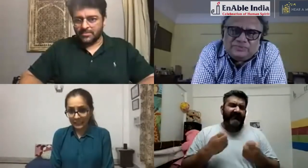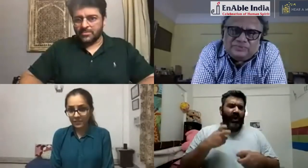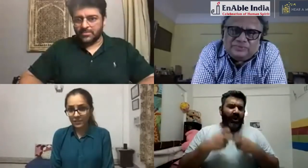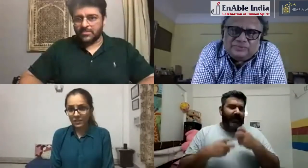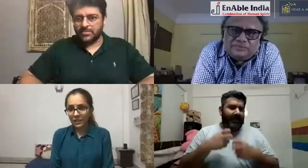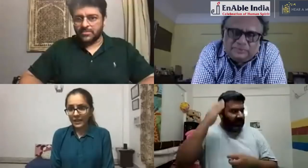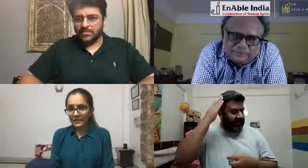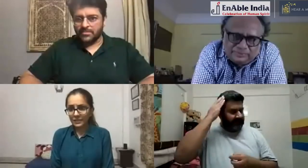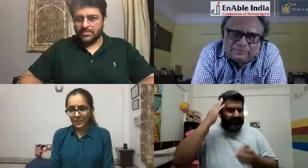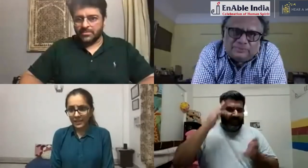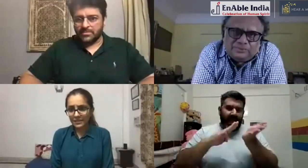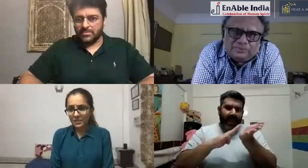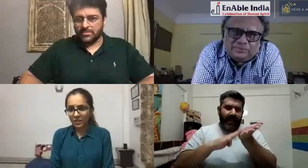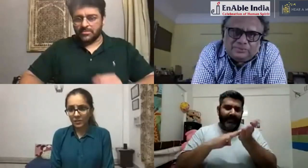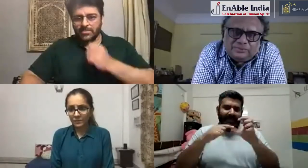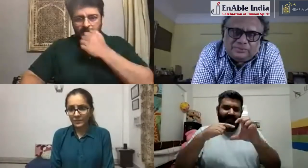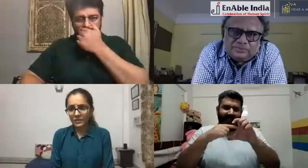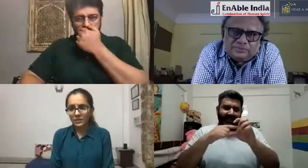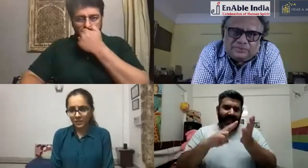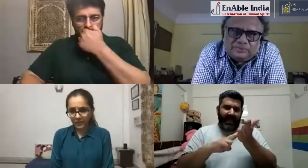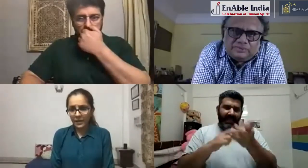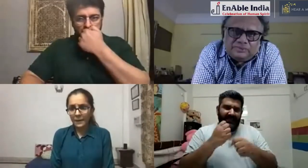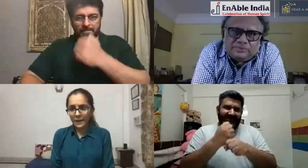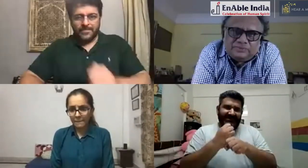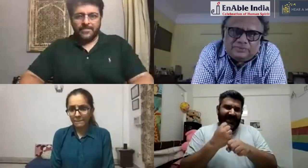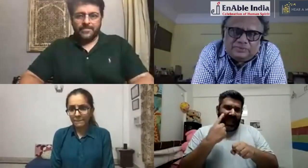79 and he has